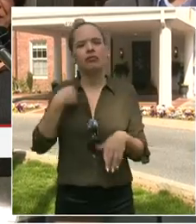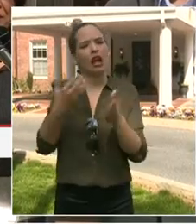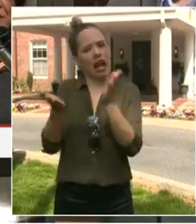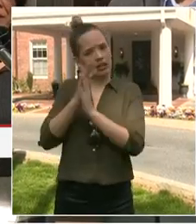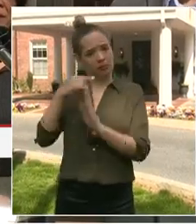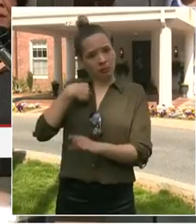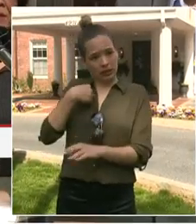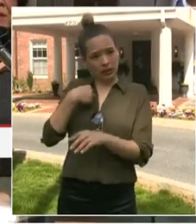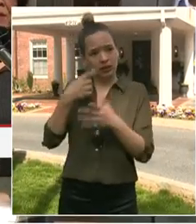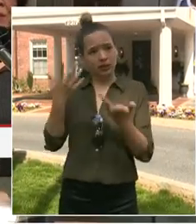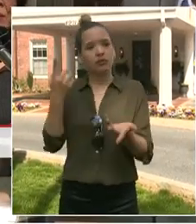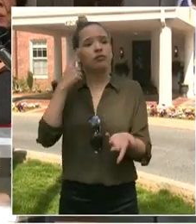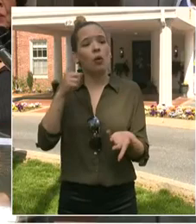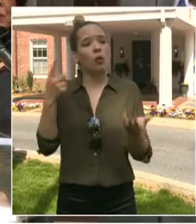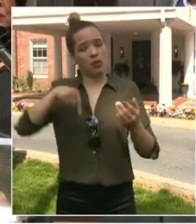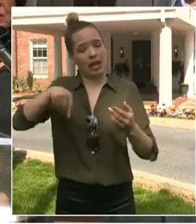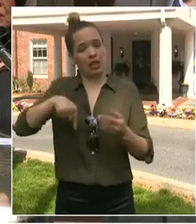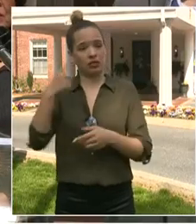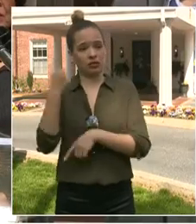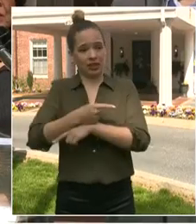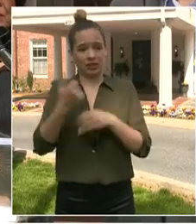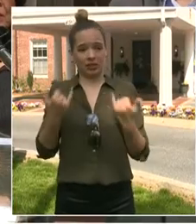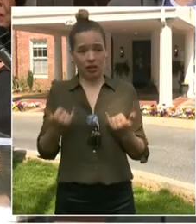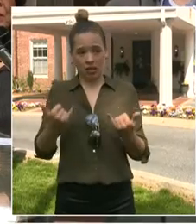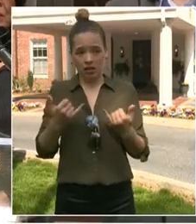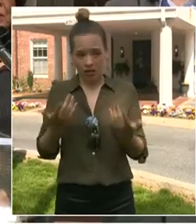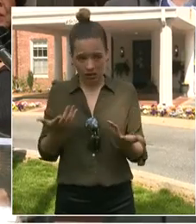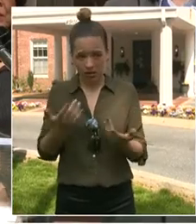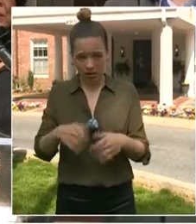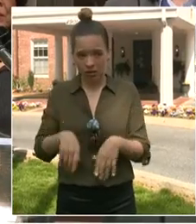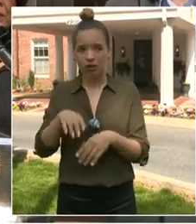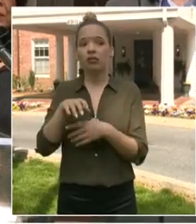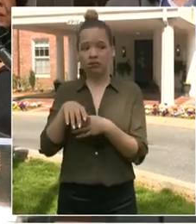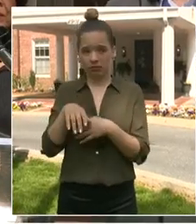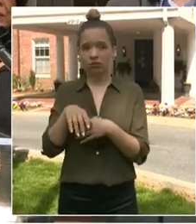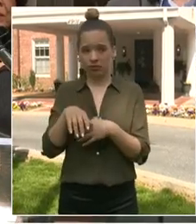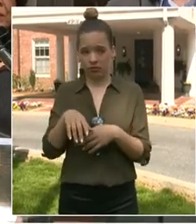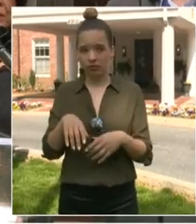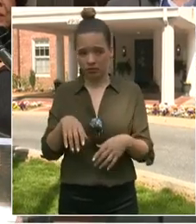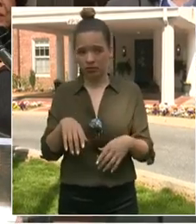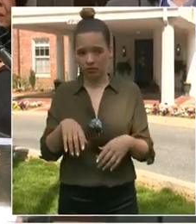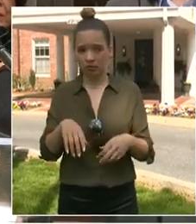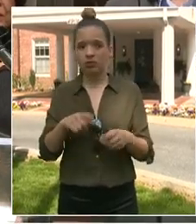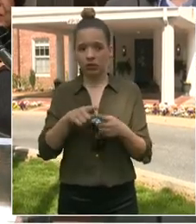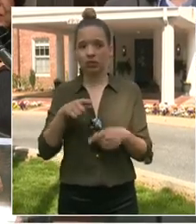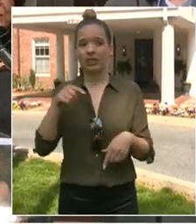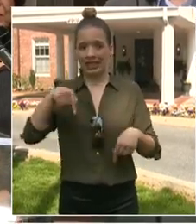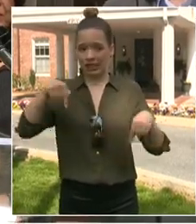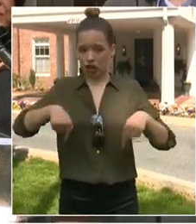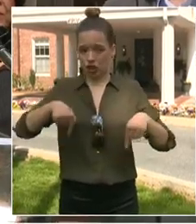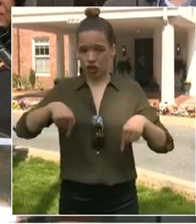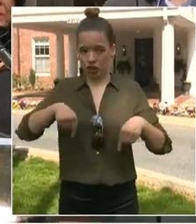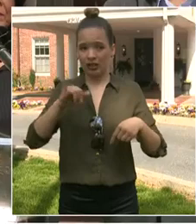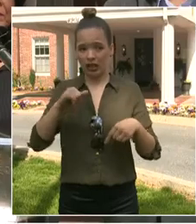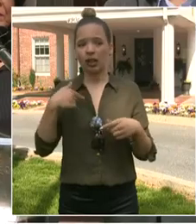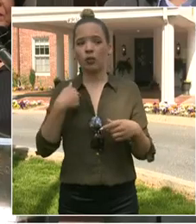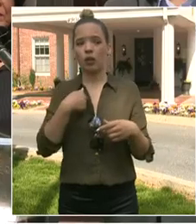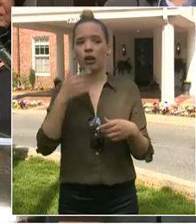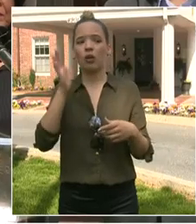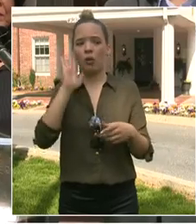Forest Hills, if you're not familiar with Forest Hills of DC, we've been around a while. We were actually started in